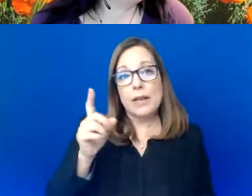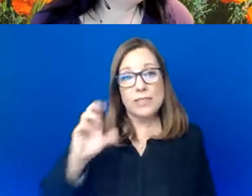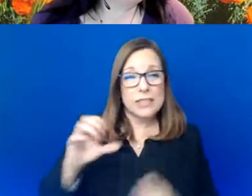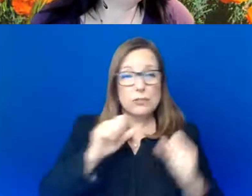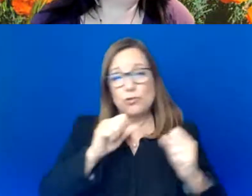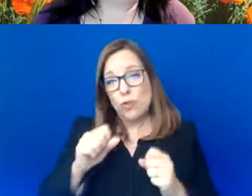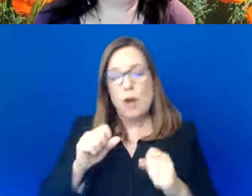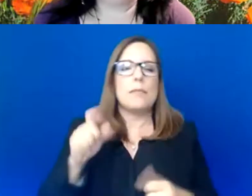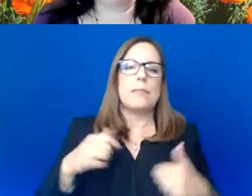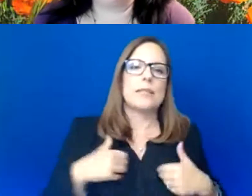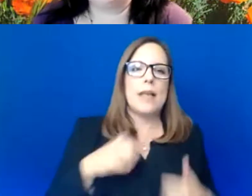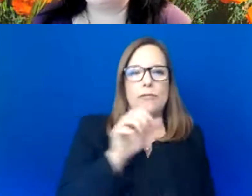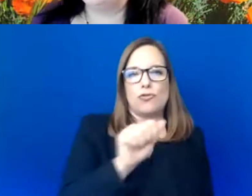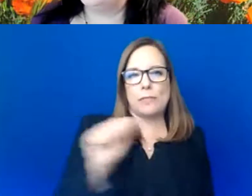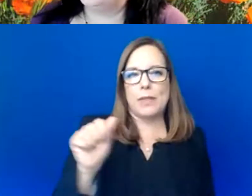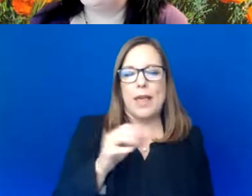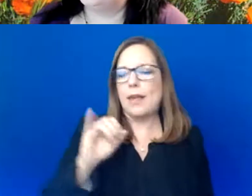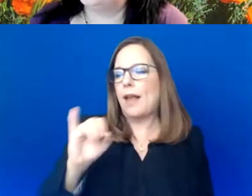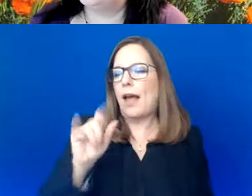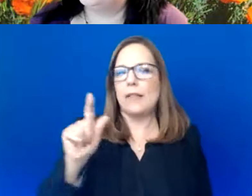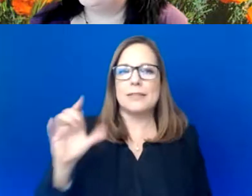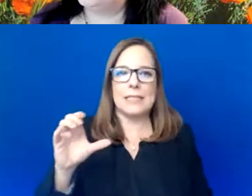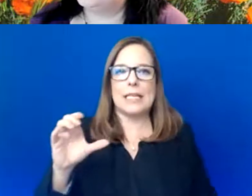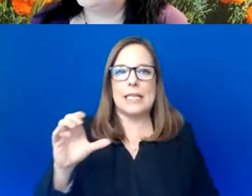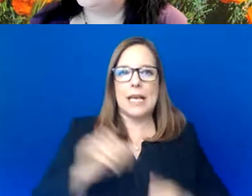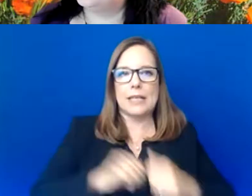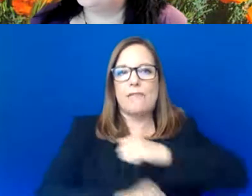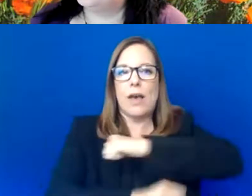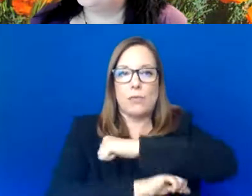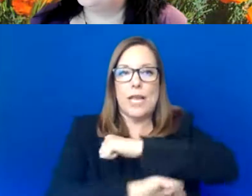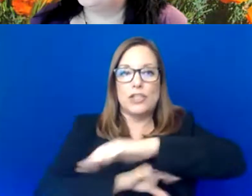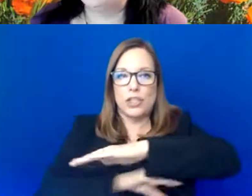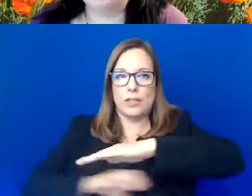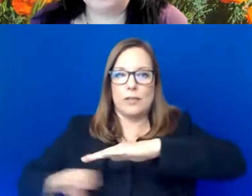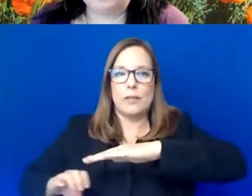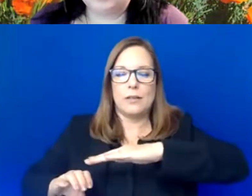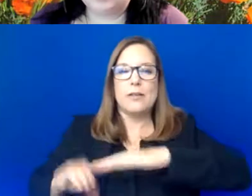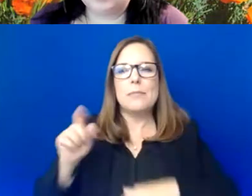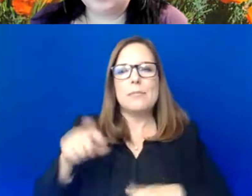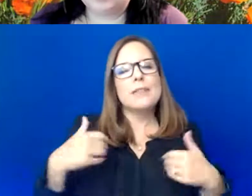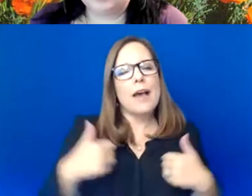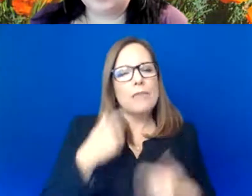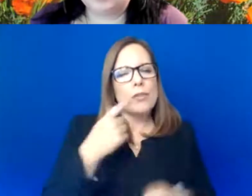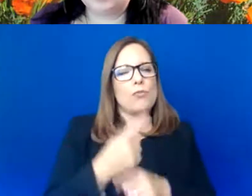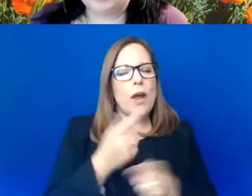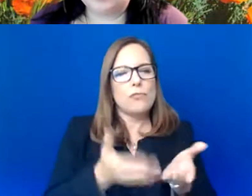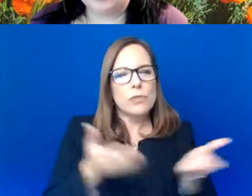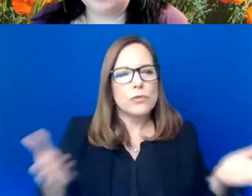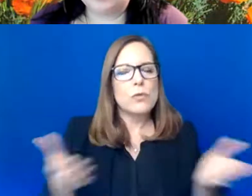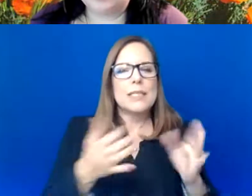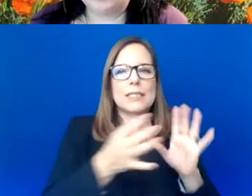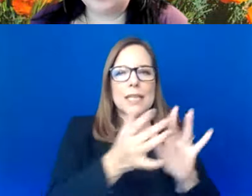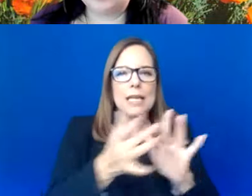and that ILC beneath it, positioned very strongly and with the right resources and the right connections to really bolster that